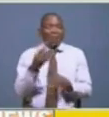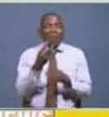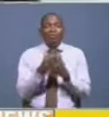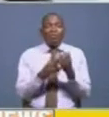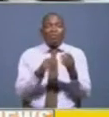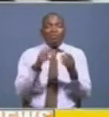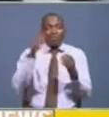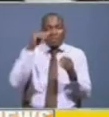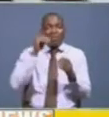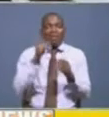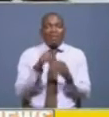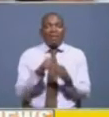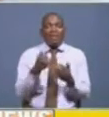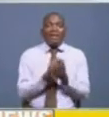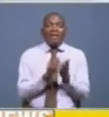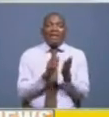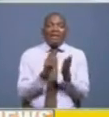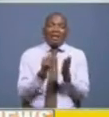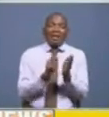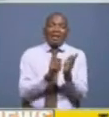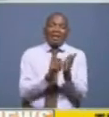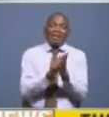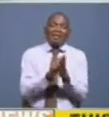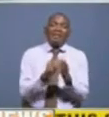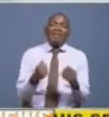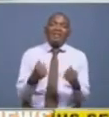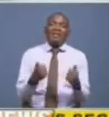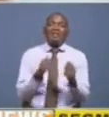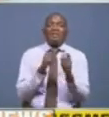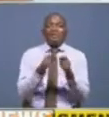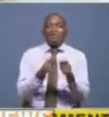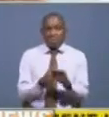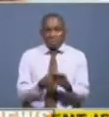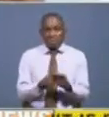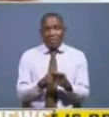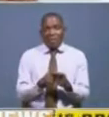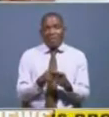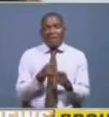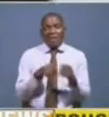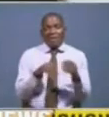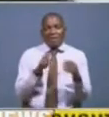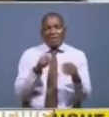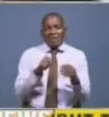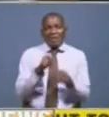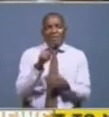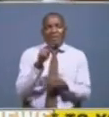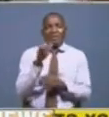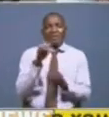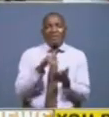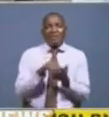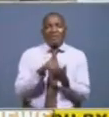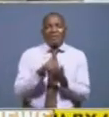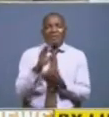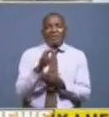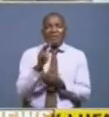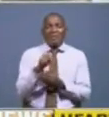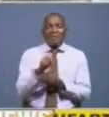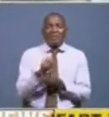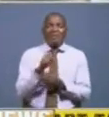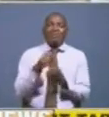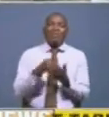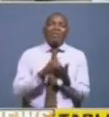ward. The Ghana Prostate Cancer Diagnostic Charity made a seed capital of 20,000 Ghana cedis to the